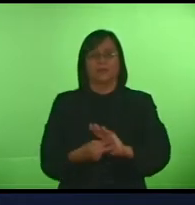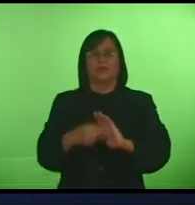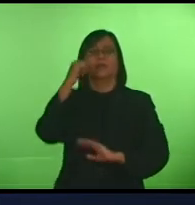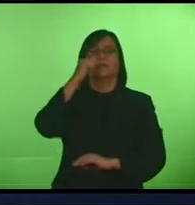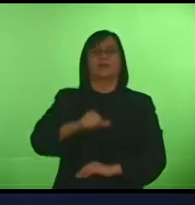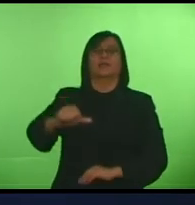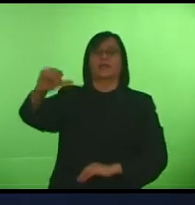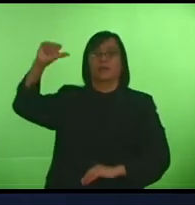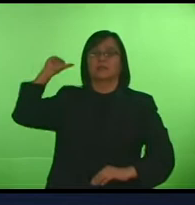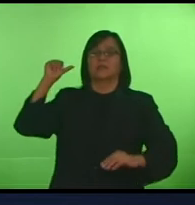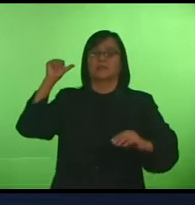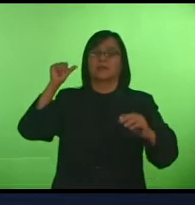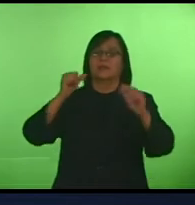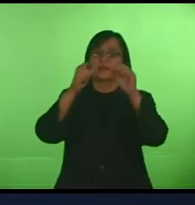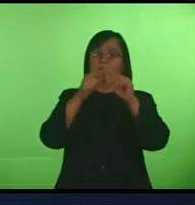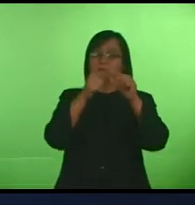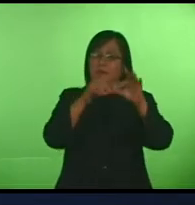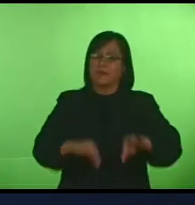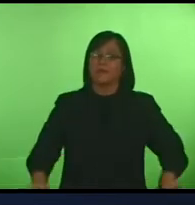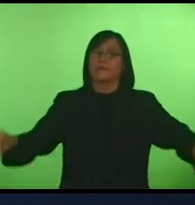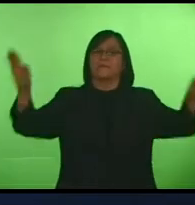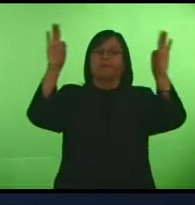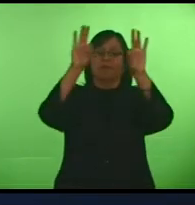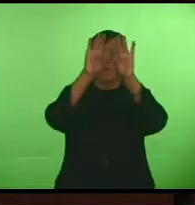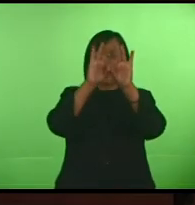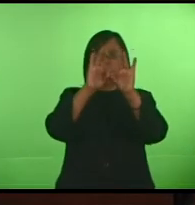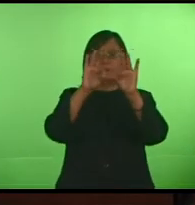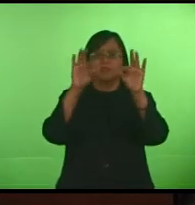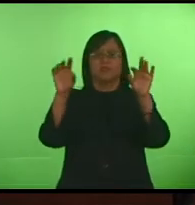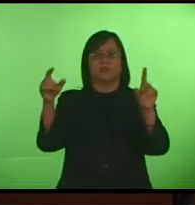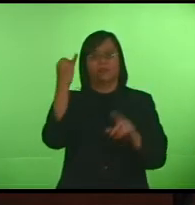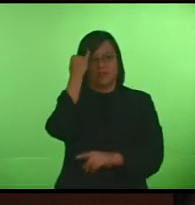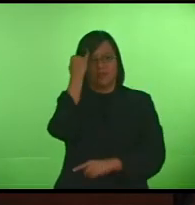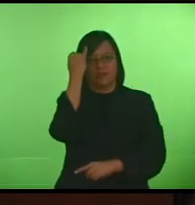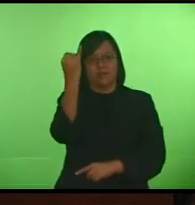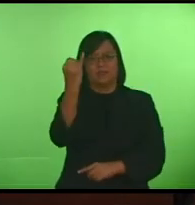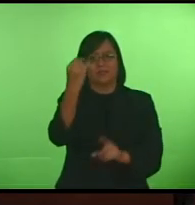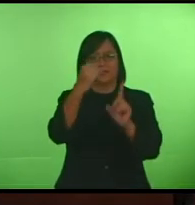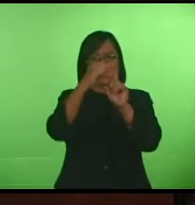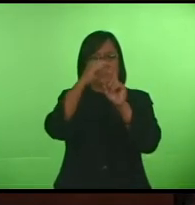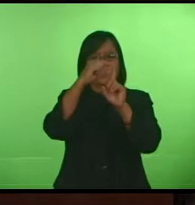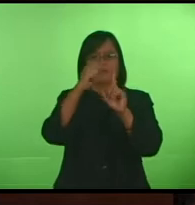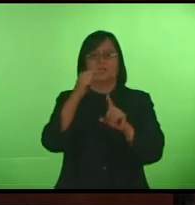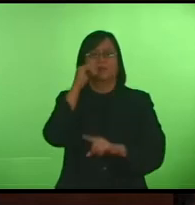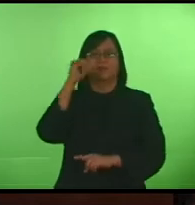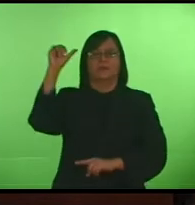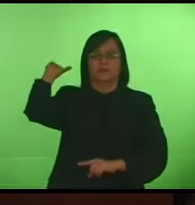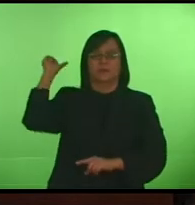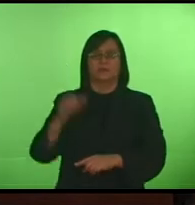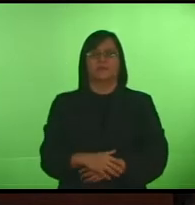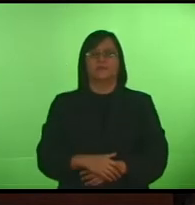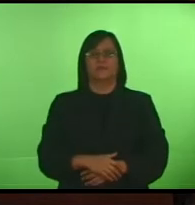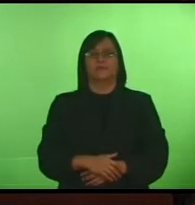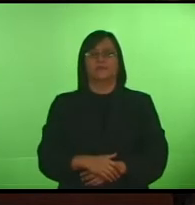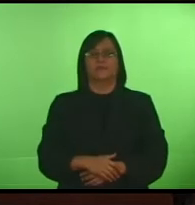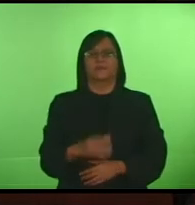the theme or the most important idea. Hence, it comes